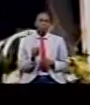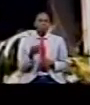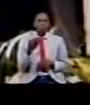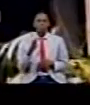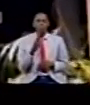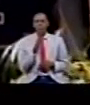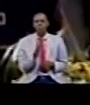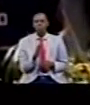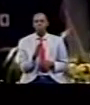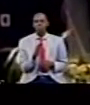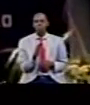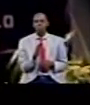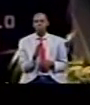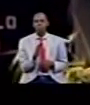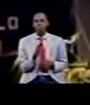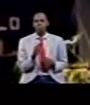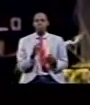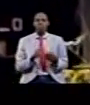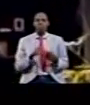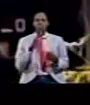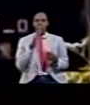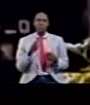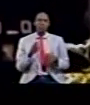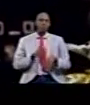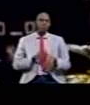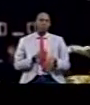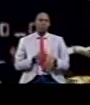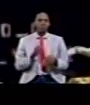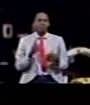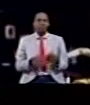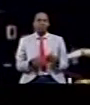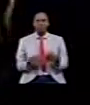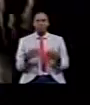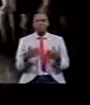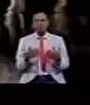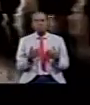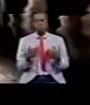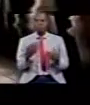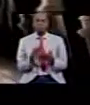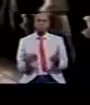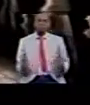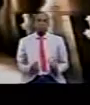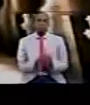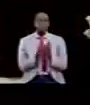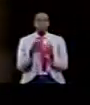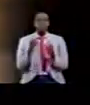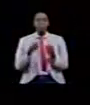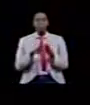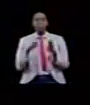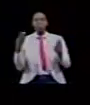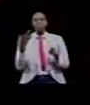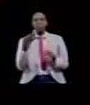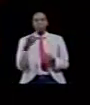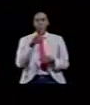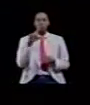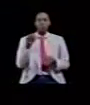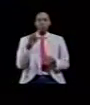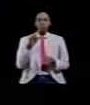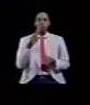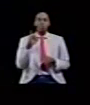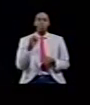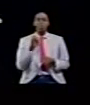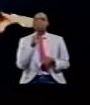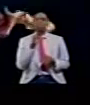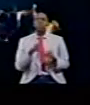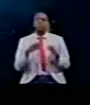family. Thank you for the good wife that you have given unto me. Thank you for the good children. Thank you, because